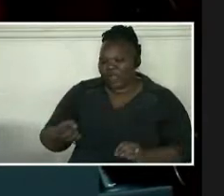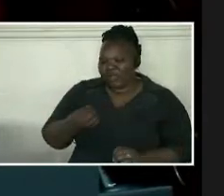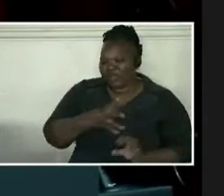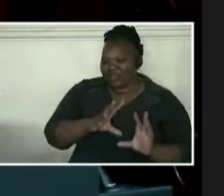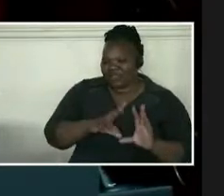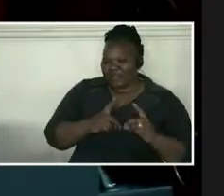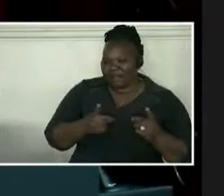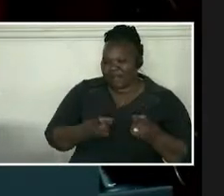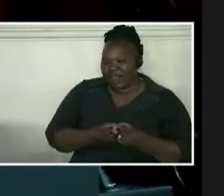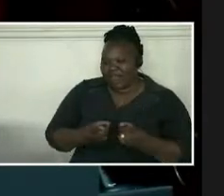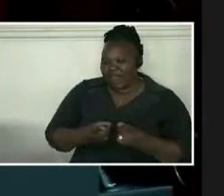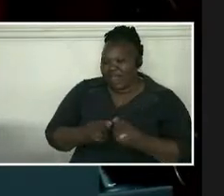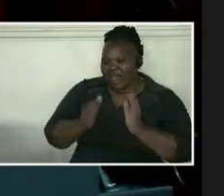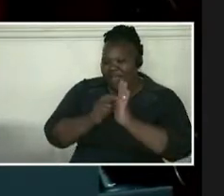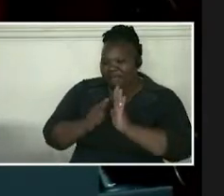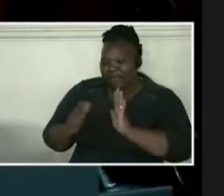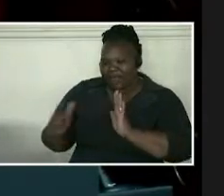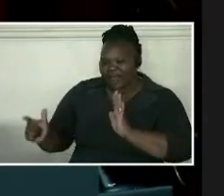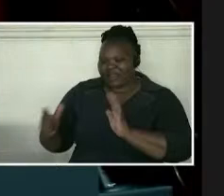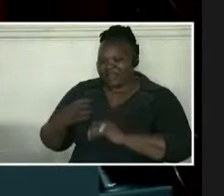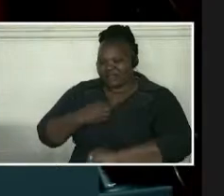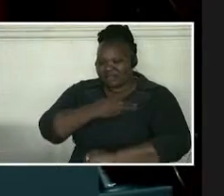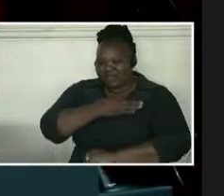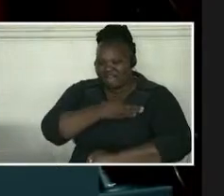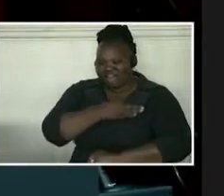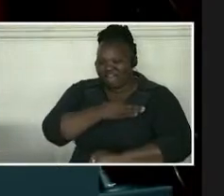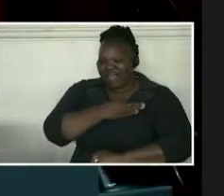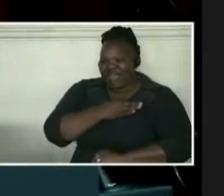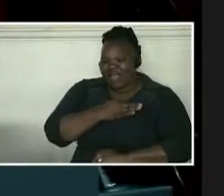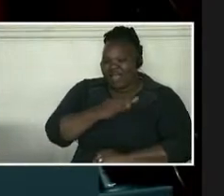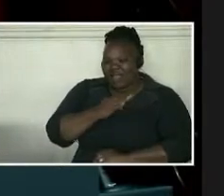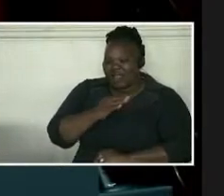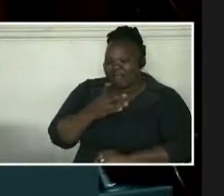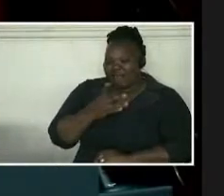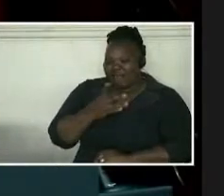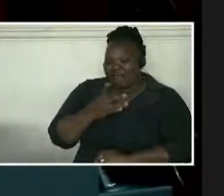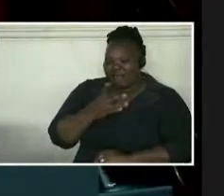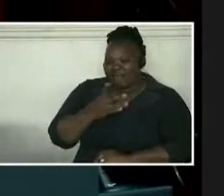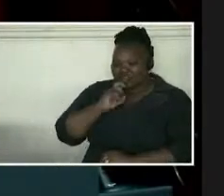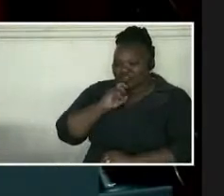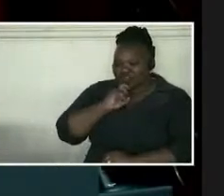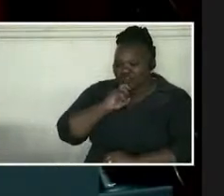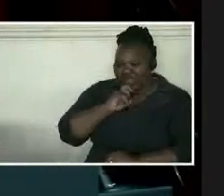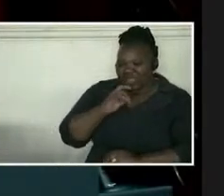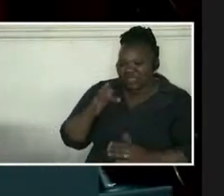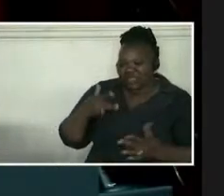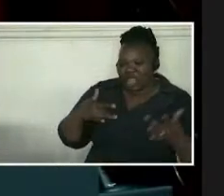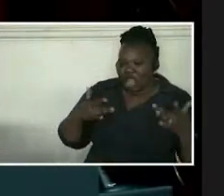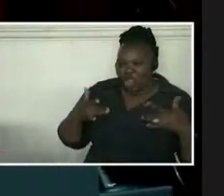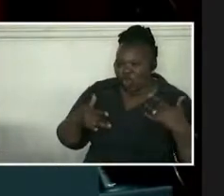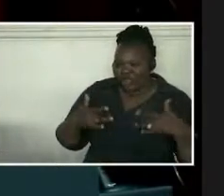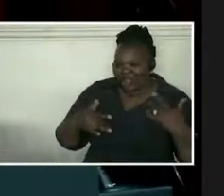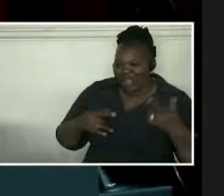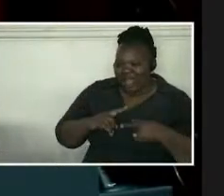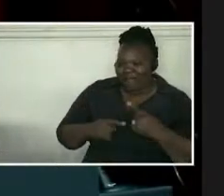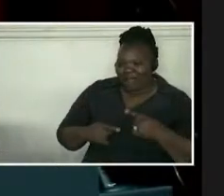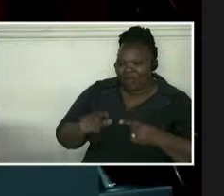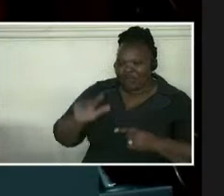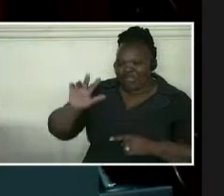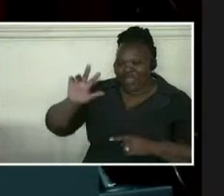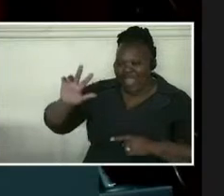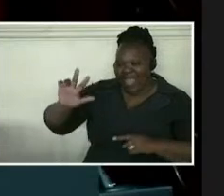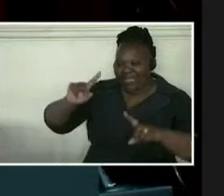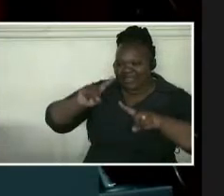departmental librarians and staff the amount of money spent on laptops was another concern given that it was almost eight times the